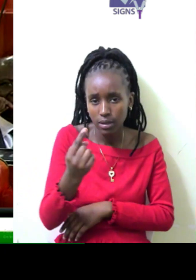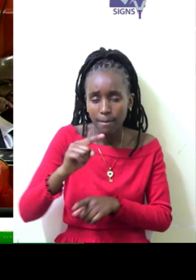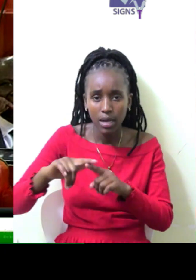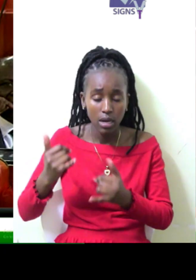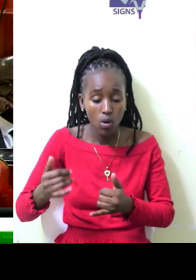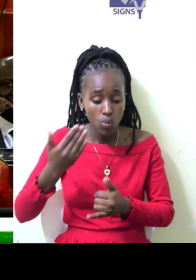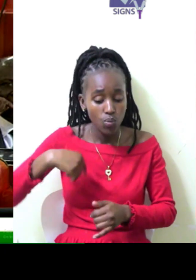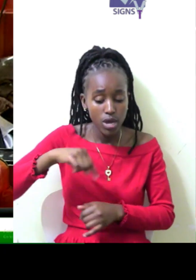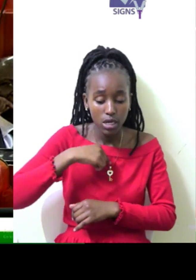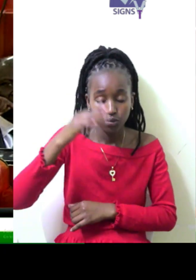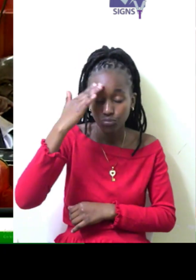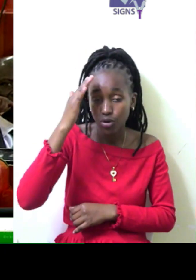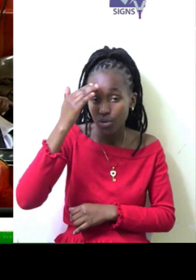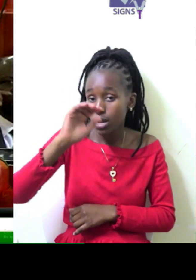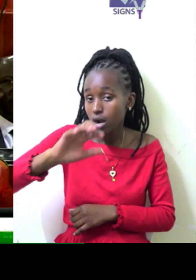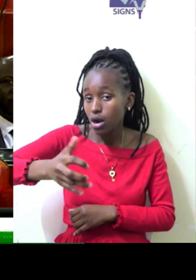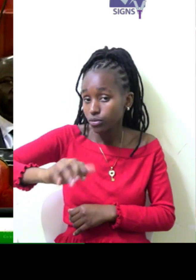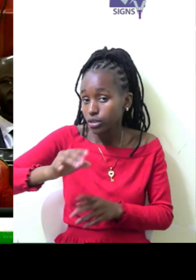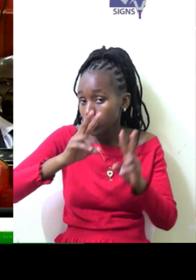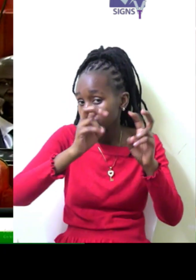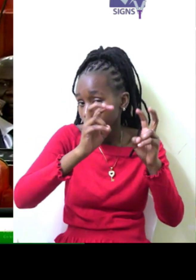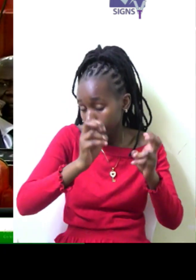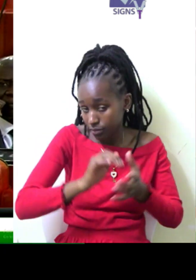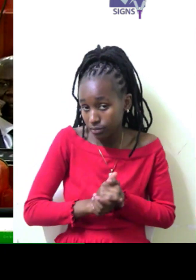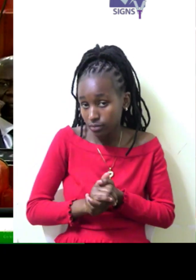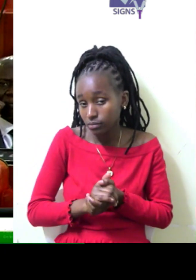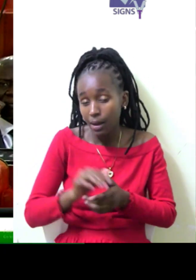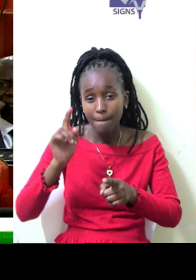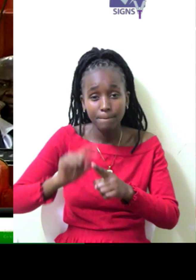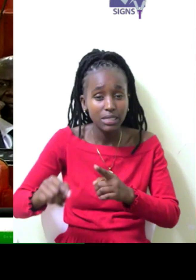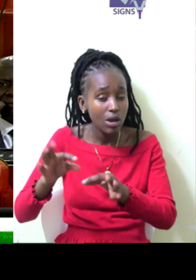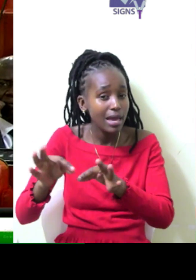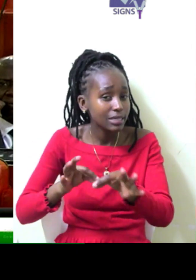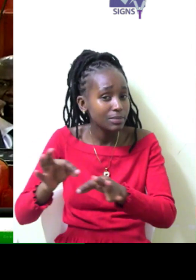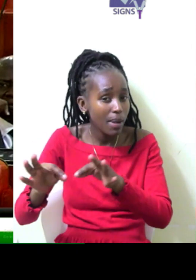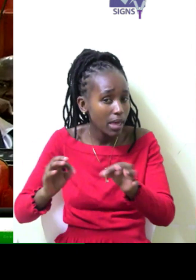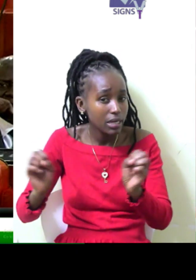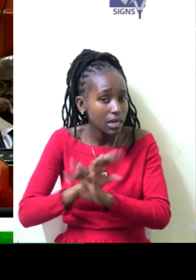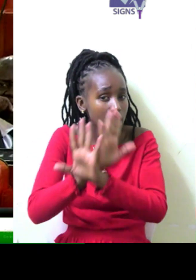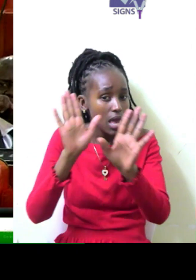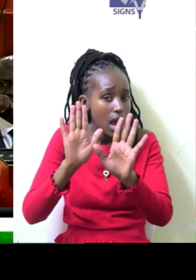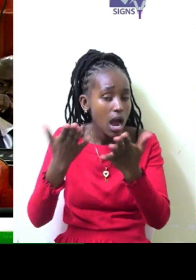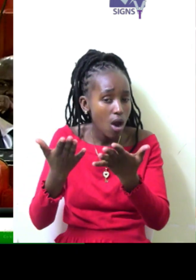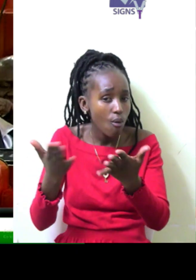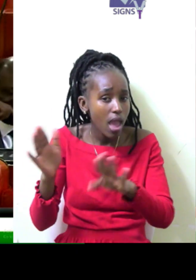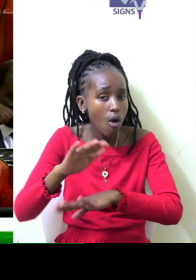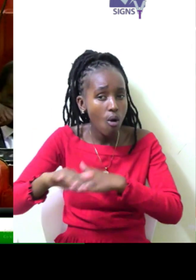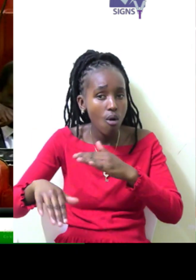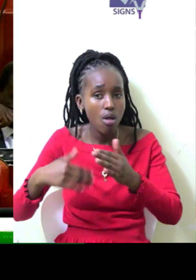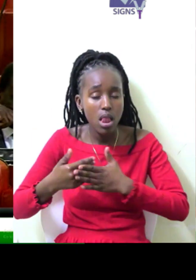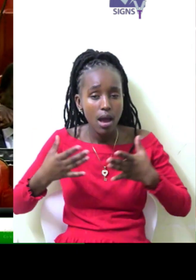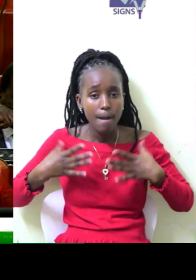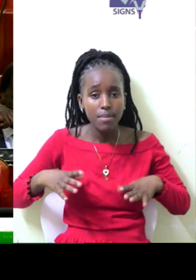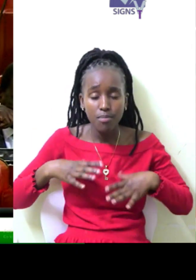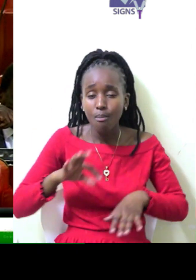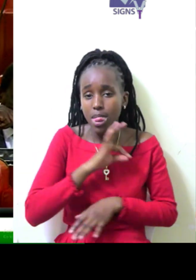a county thing, it is not defined clearly how you will benefit out of your contributions